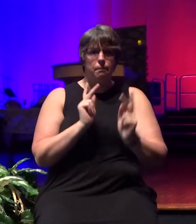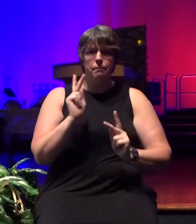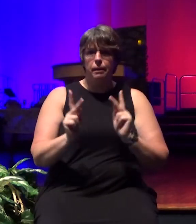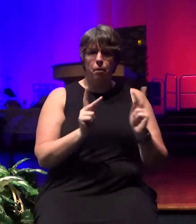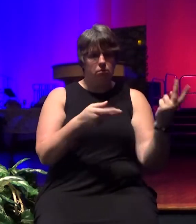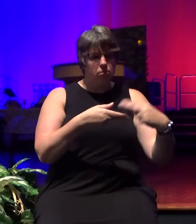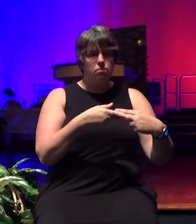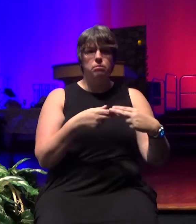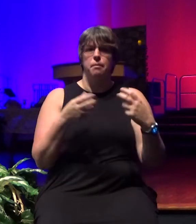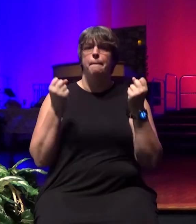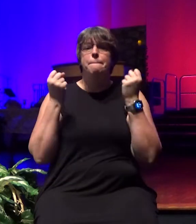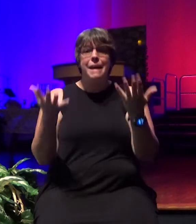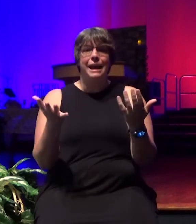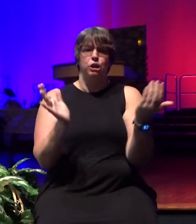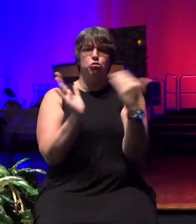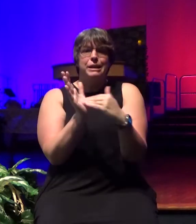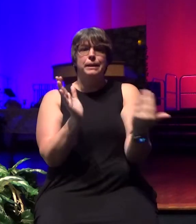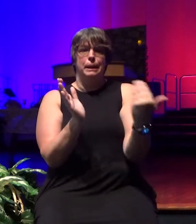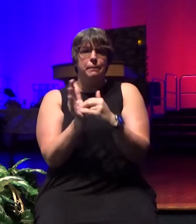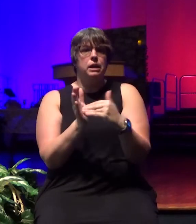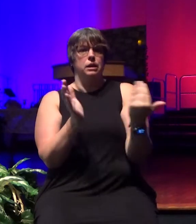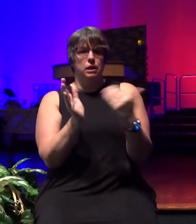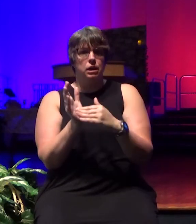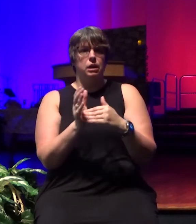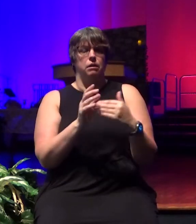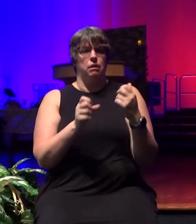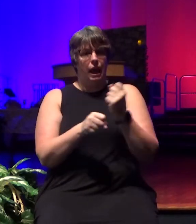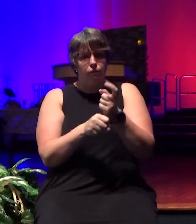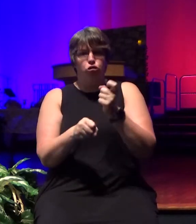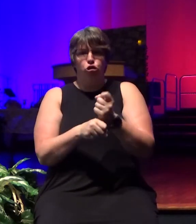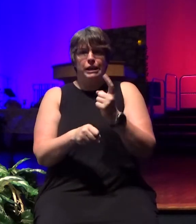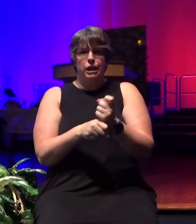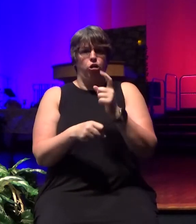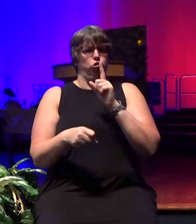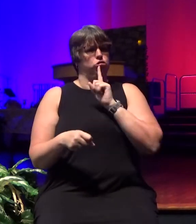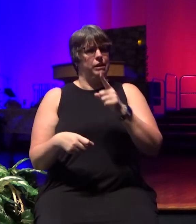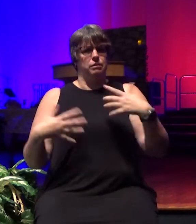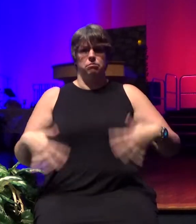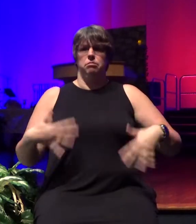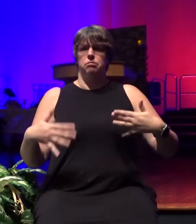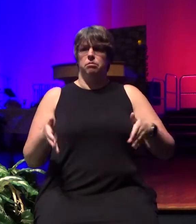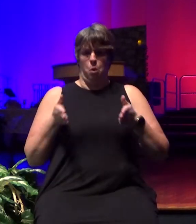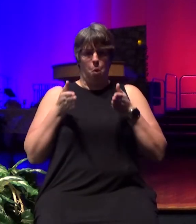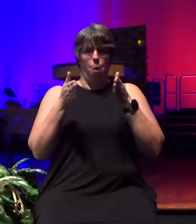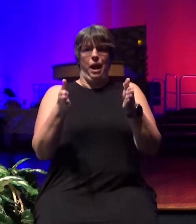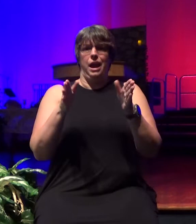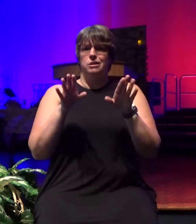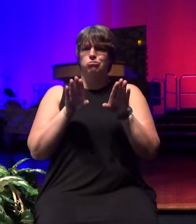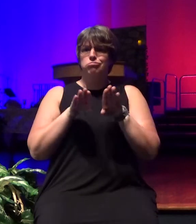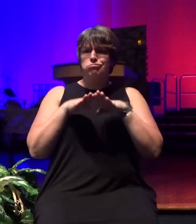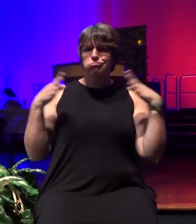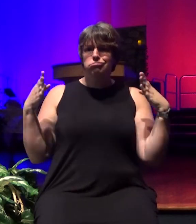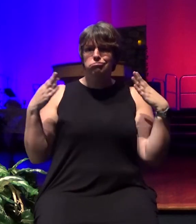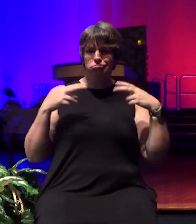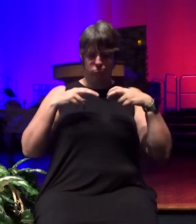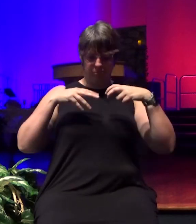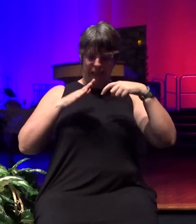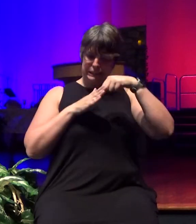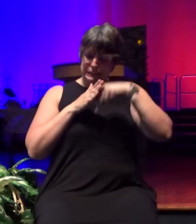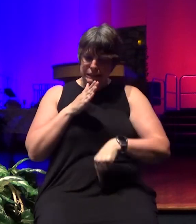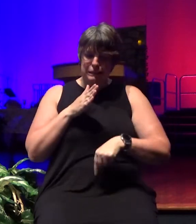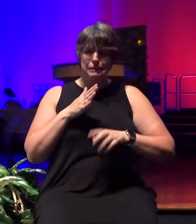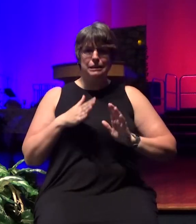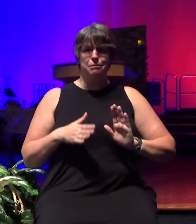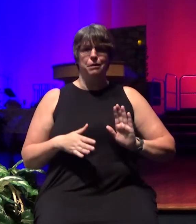way to really deepen, open to your guidance, refresh your spiritual